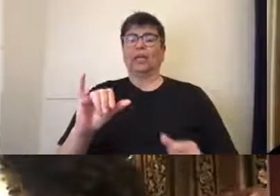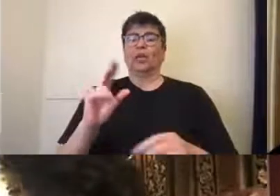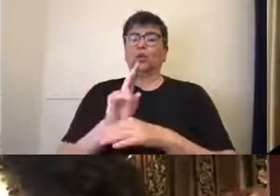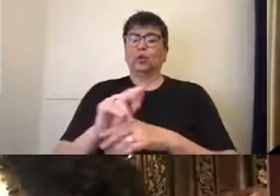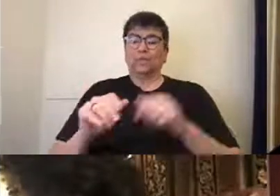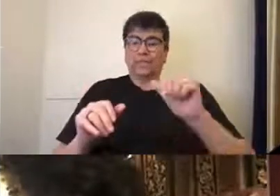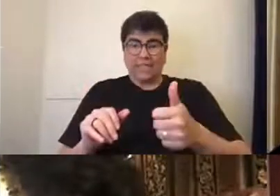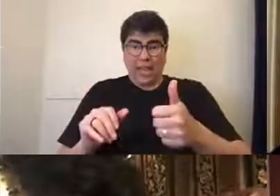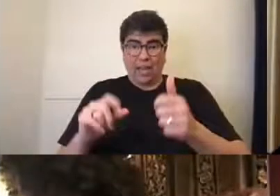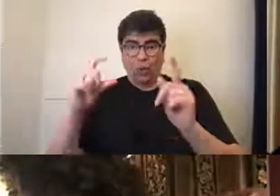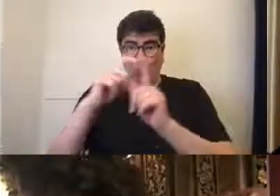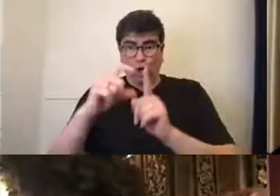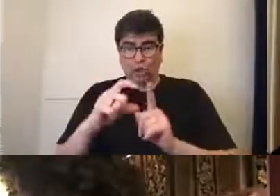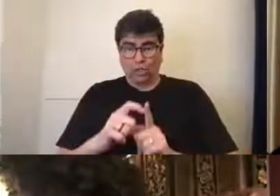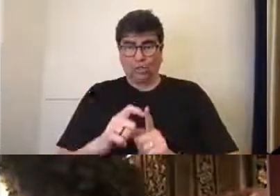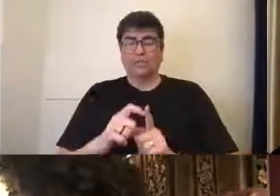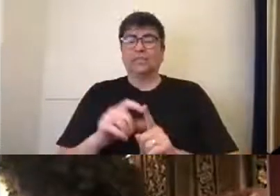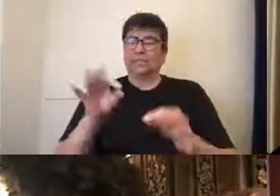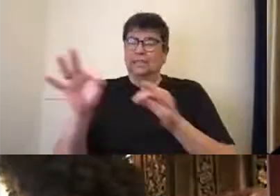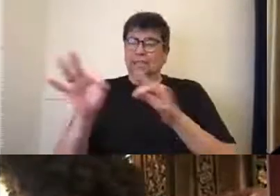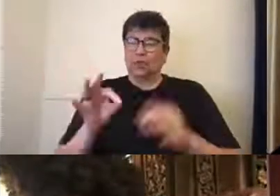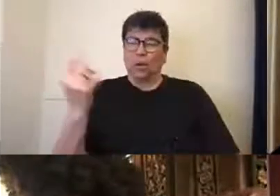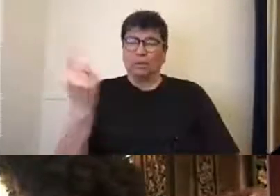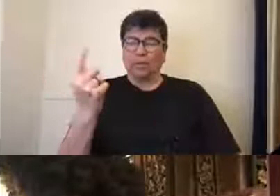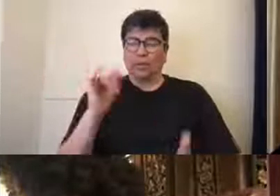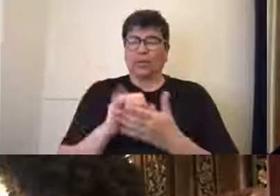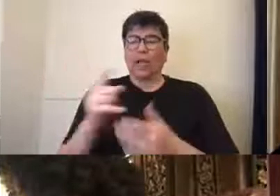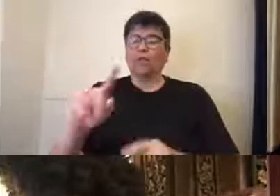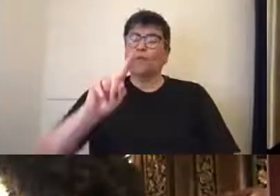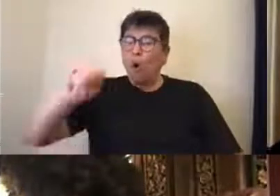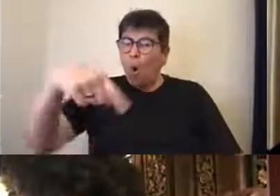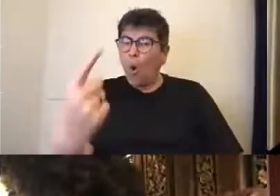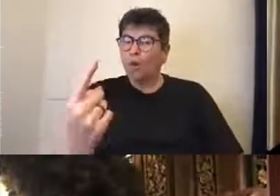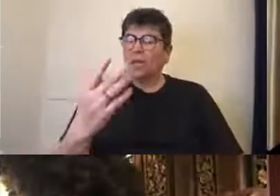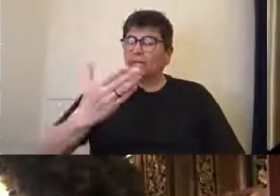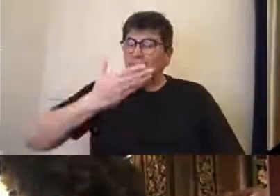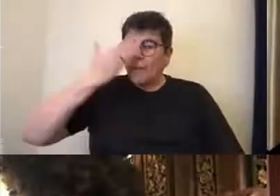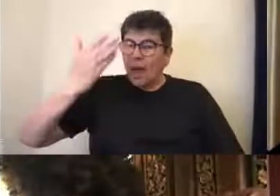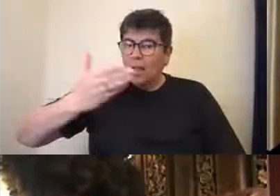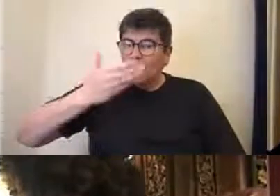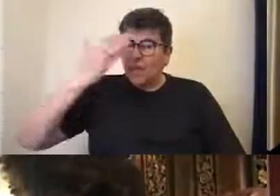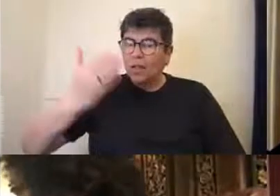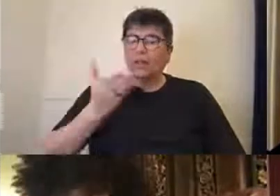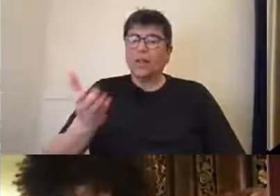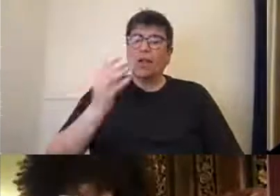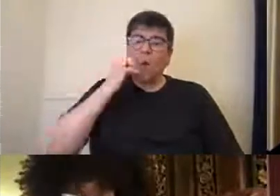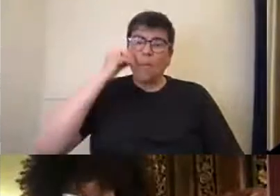concrete words to describe something that you've only smelled at